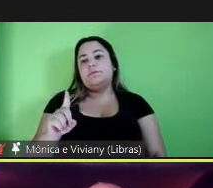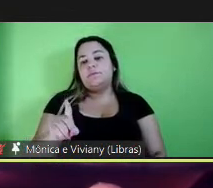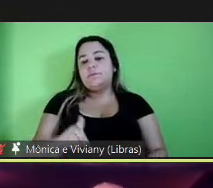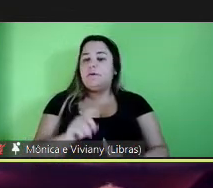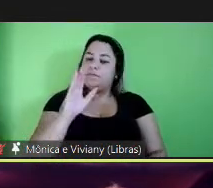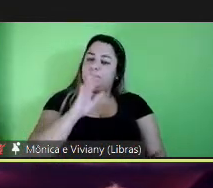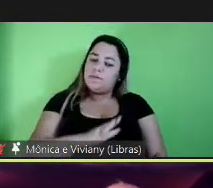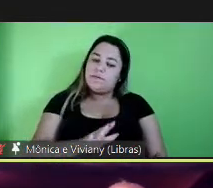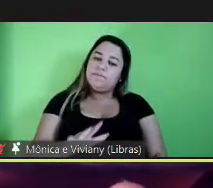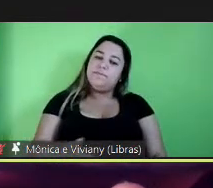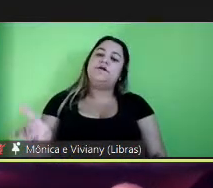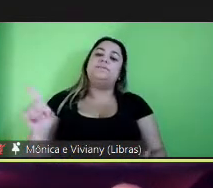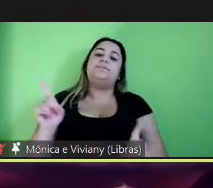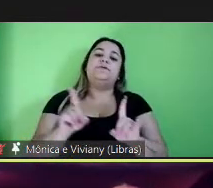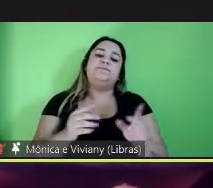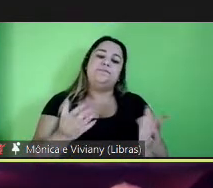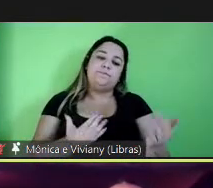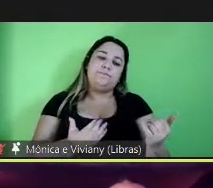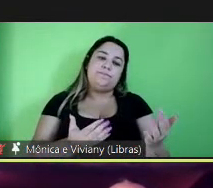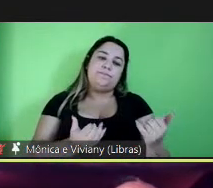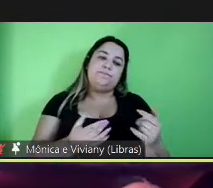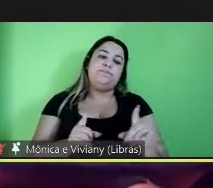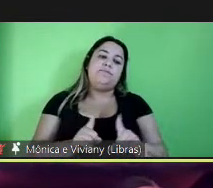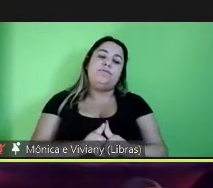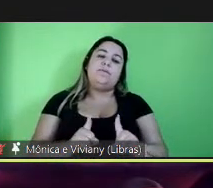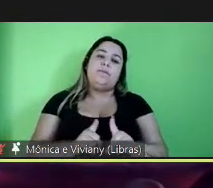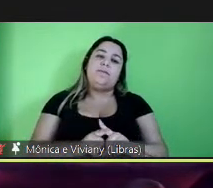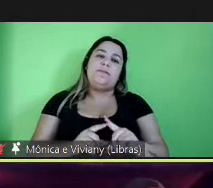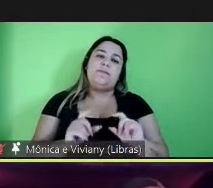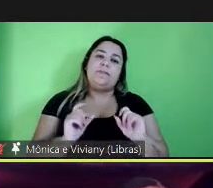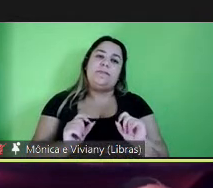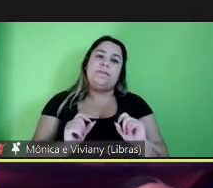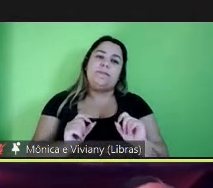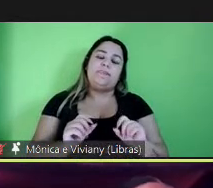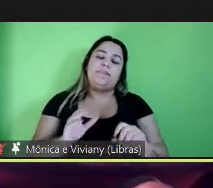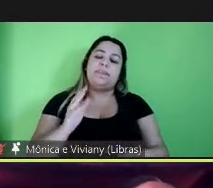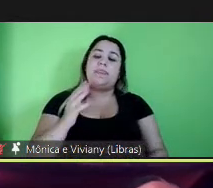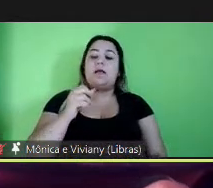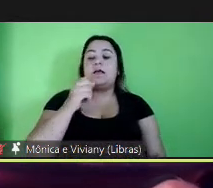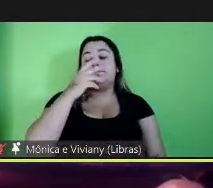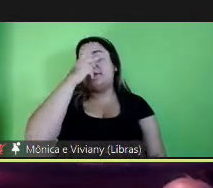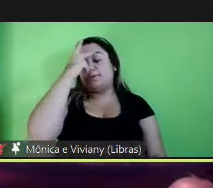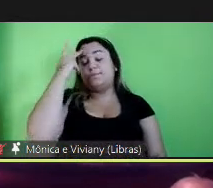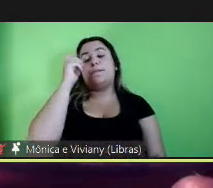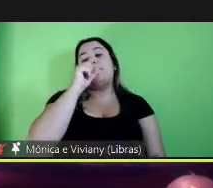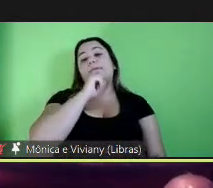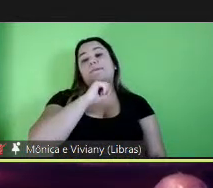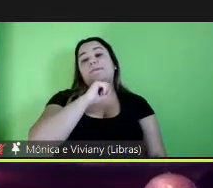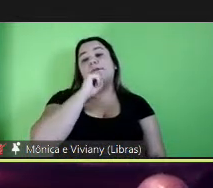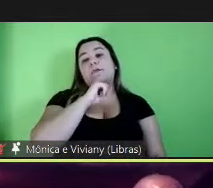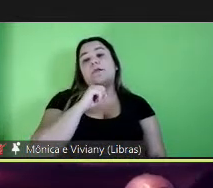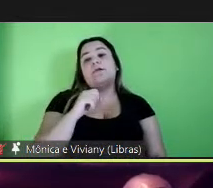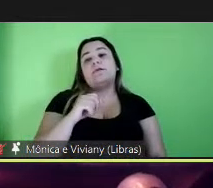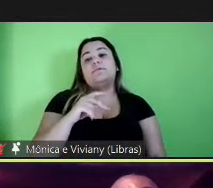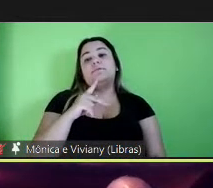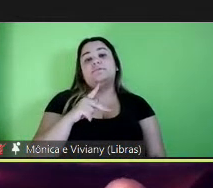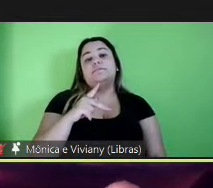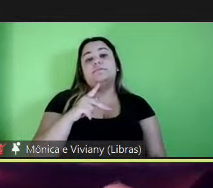but elderly, in particular type 2 diabetes. So therefore, we have looked